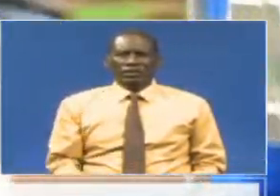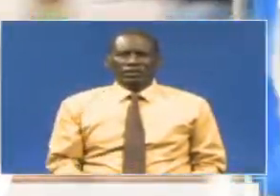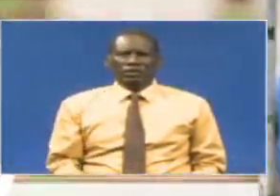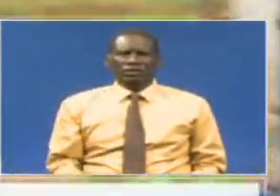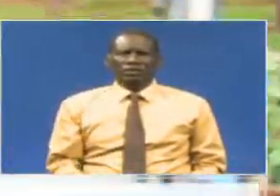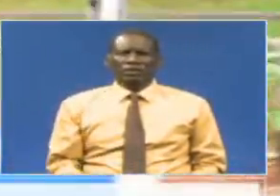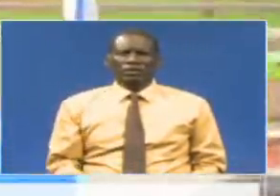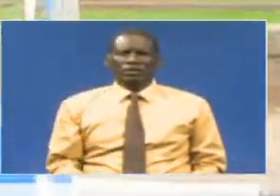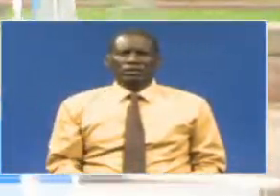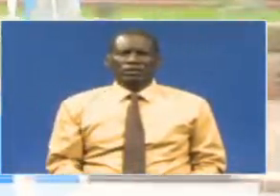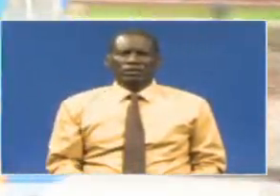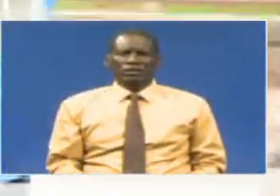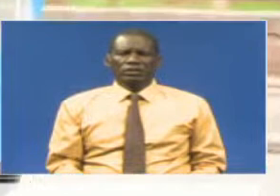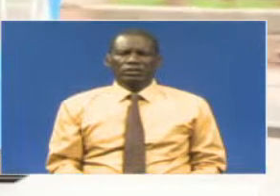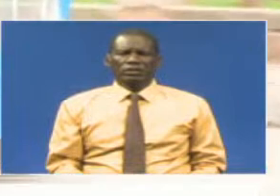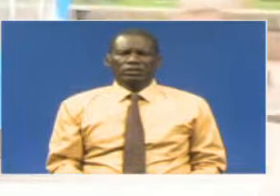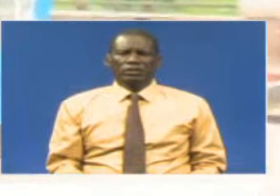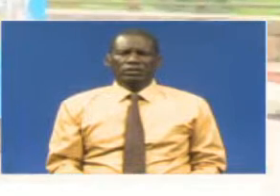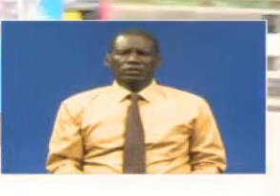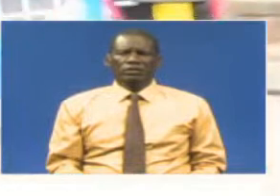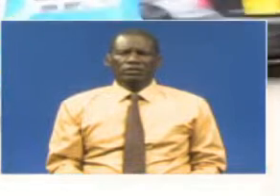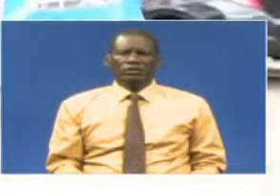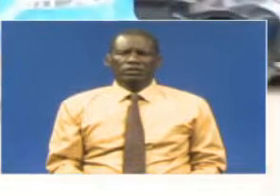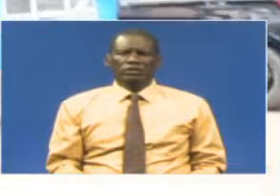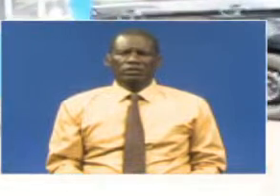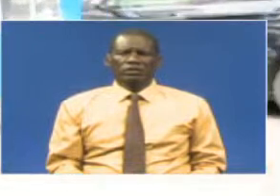So, kitaka kutan.